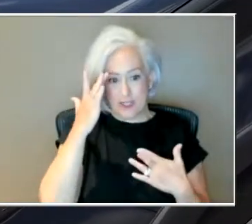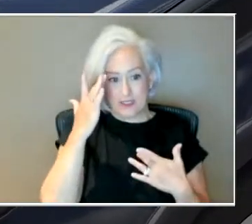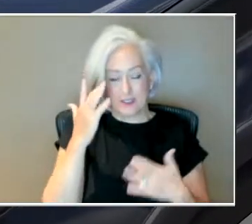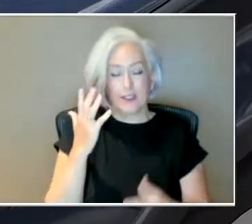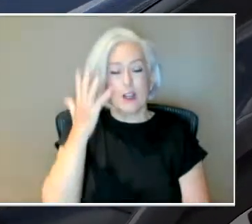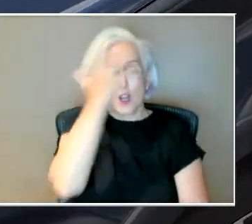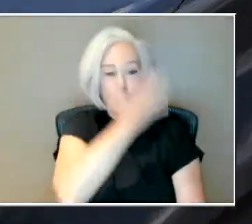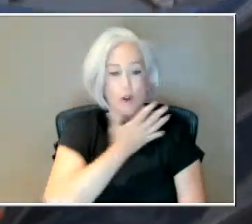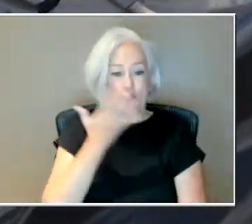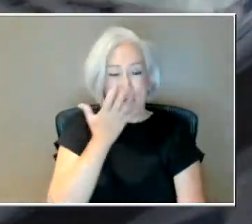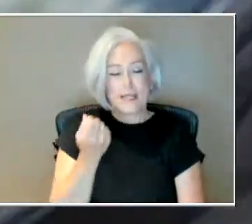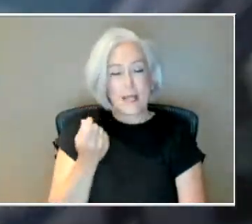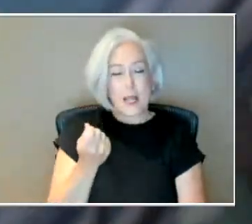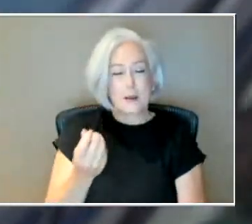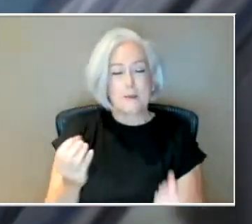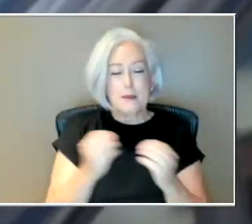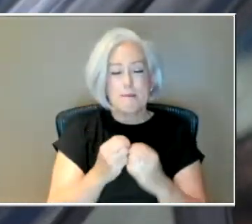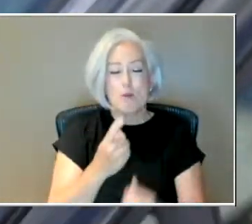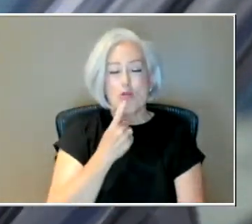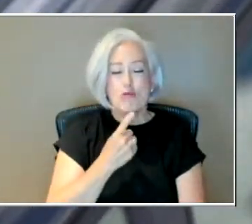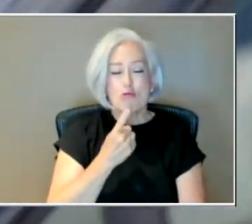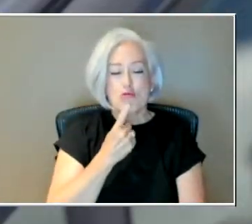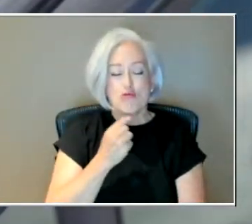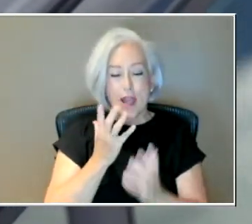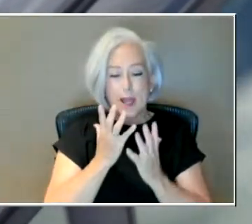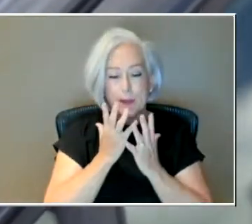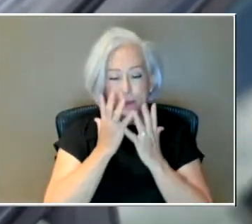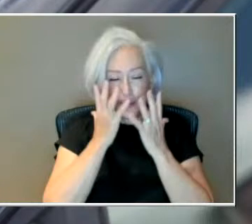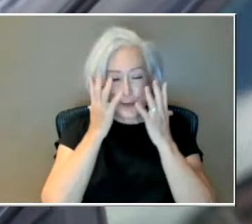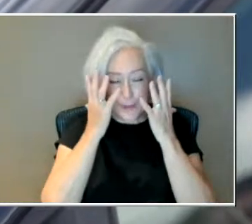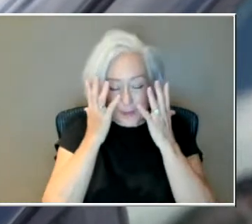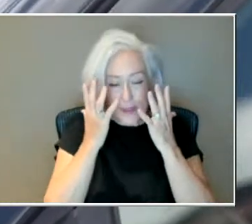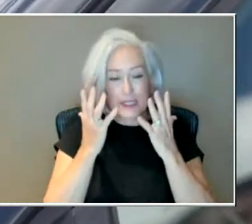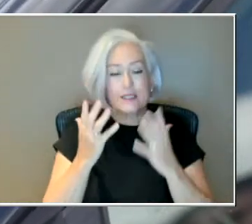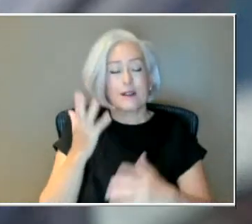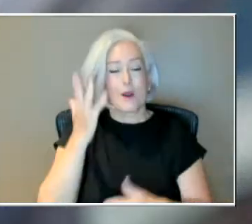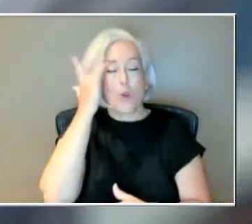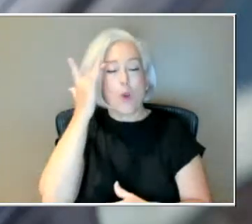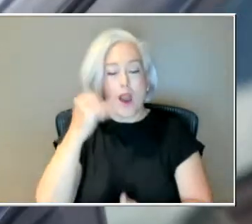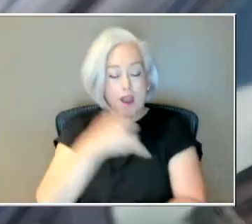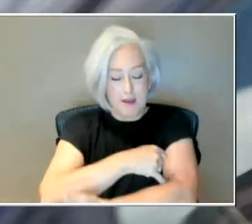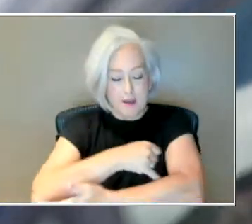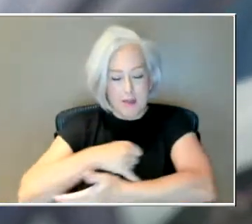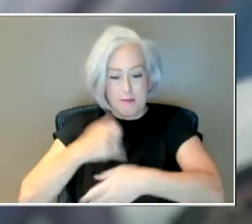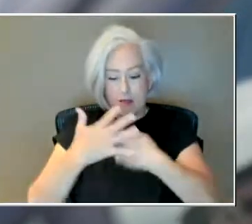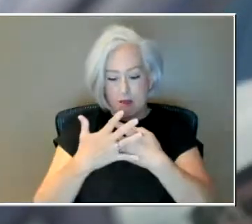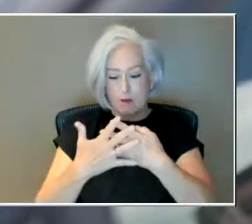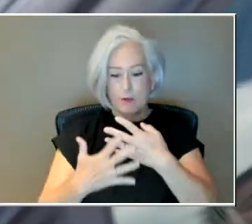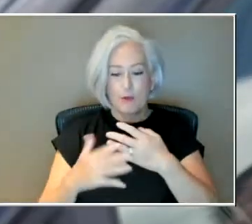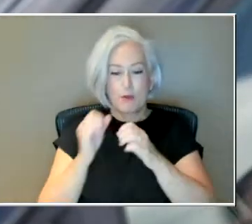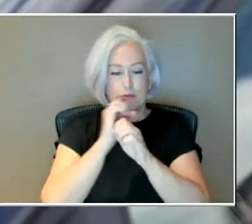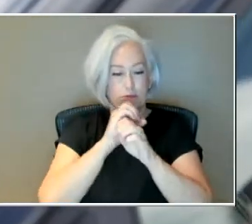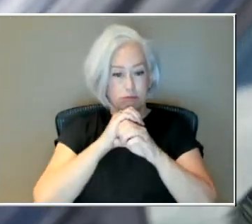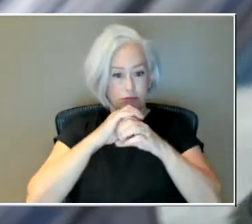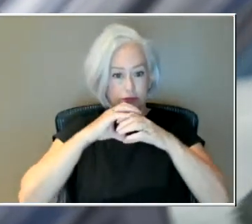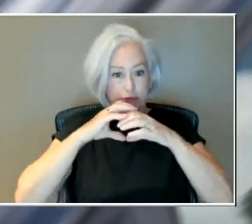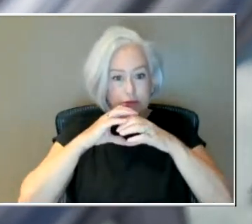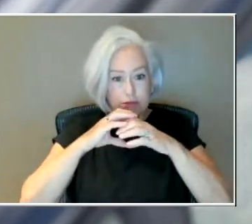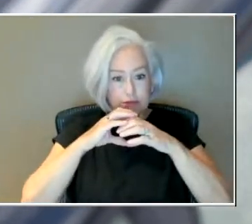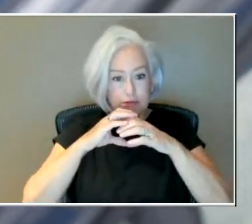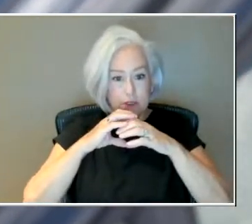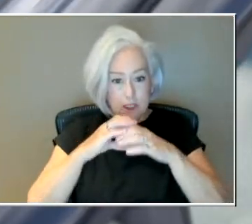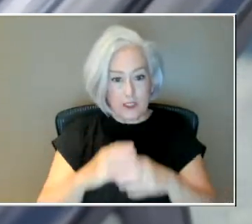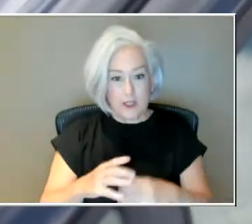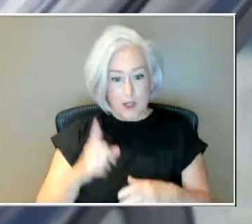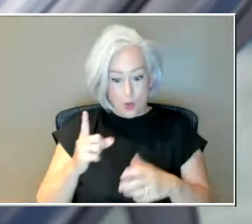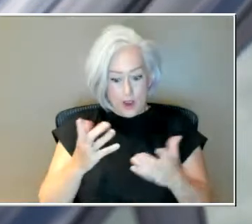blood capillaries expanding. When you're trying to get rid of that heat, it's important that all of your blood circulates to the periphery and you can cool